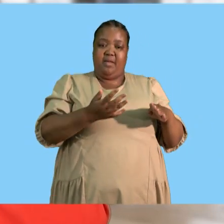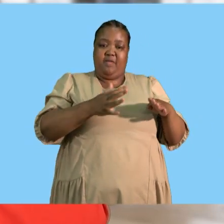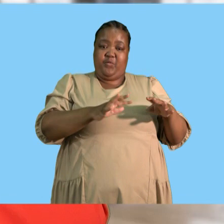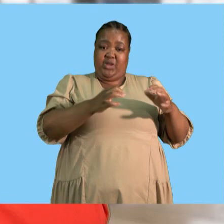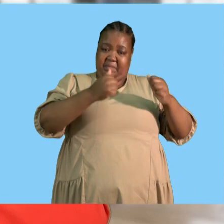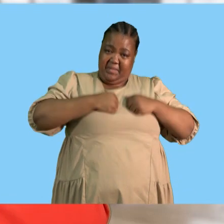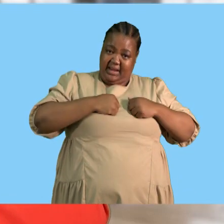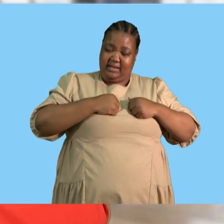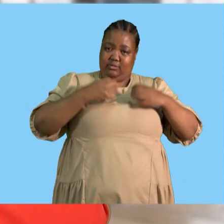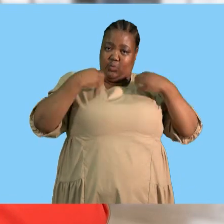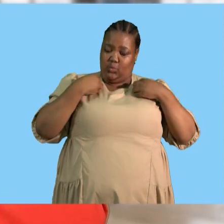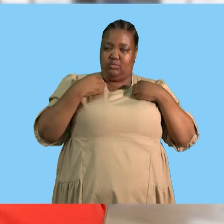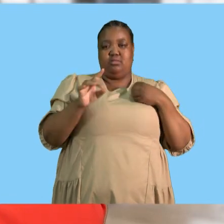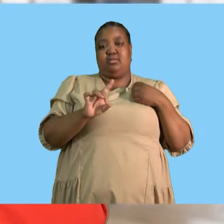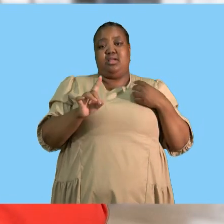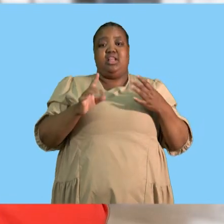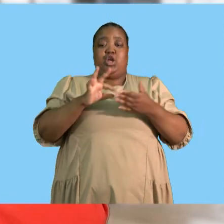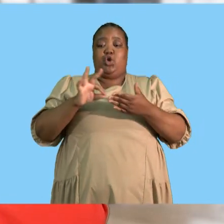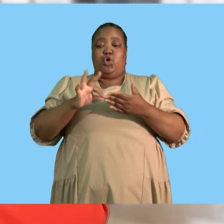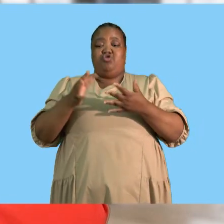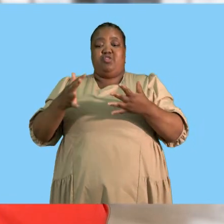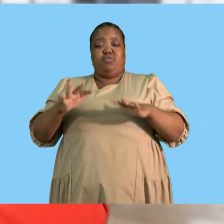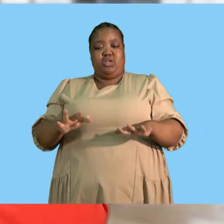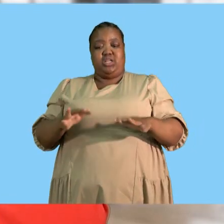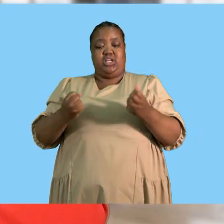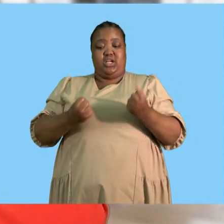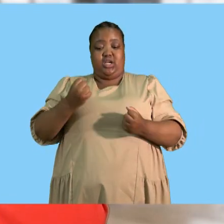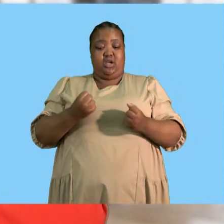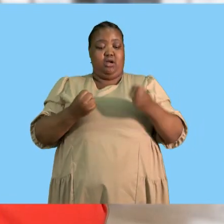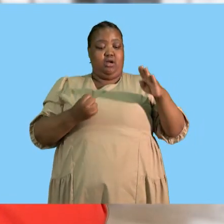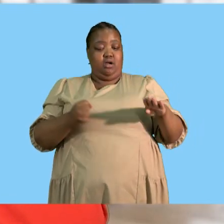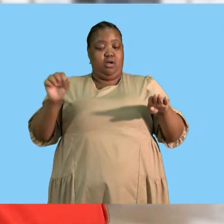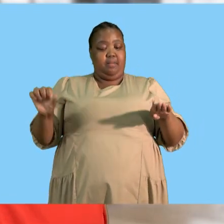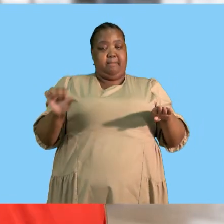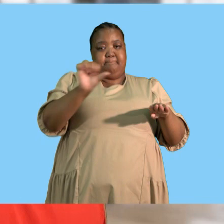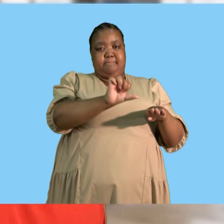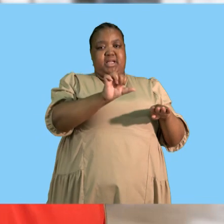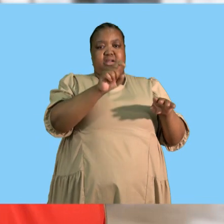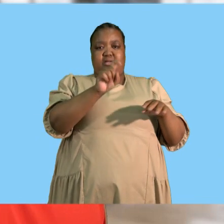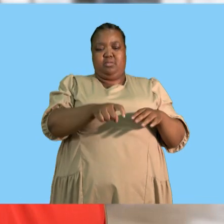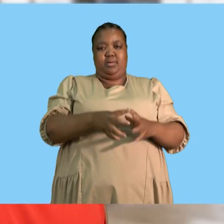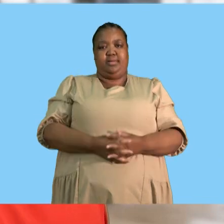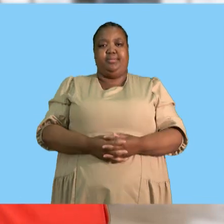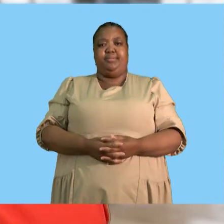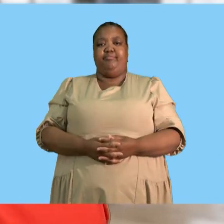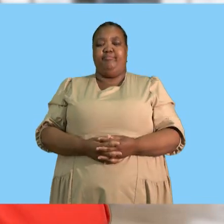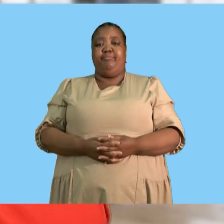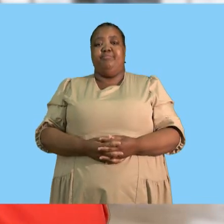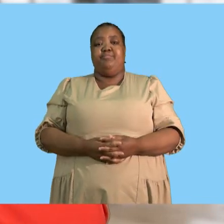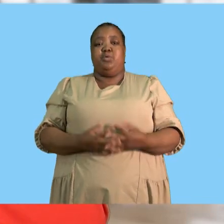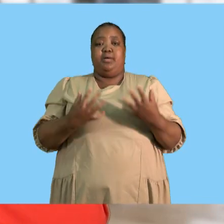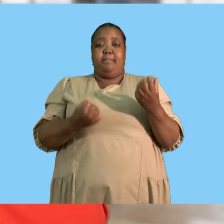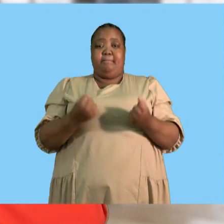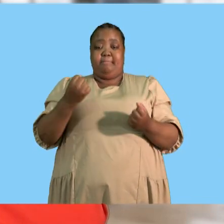am not the owner. So when that contract expires, I have to take the asset back. So it is not